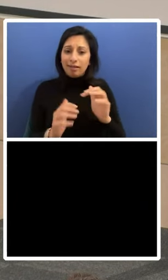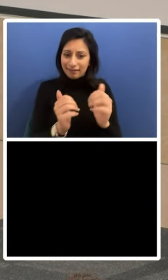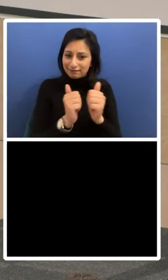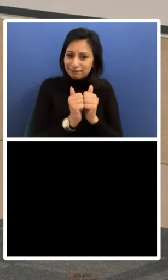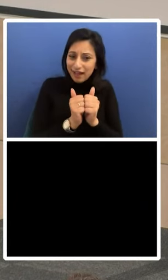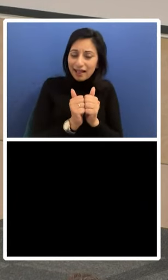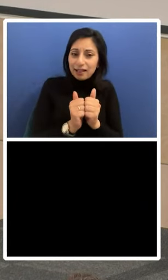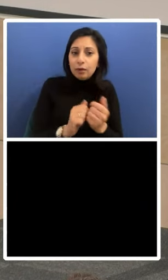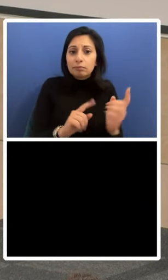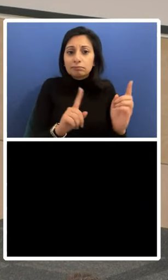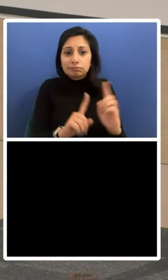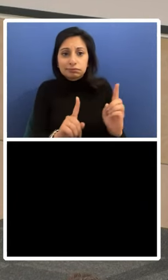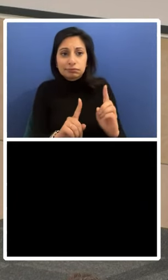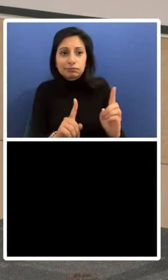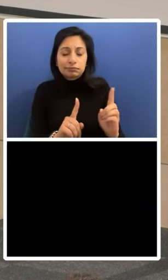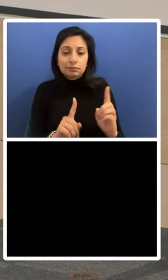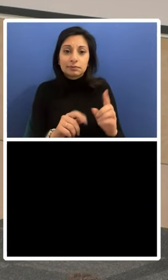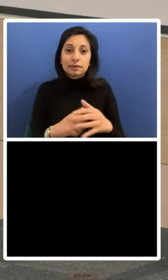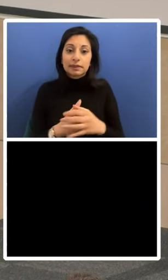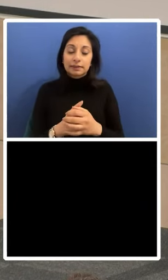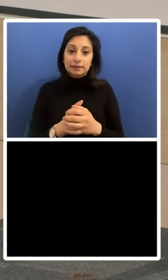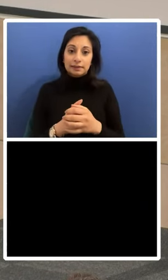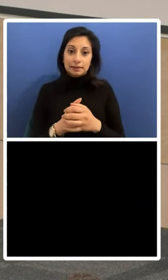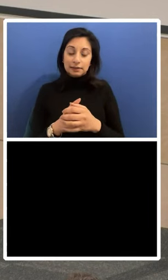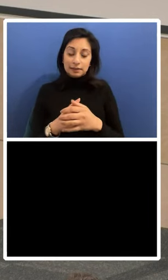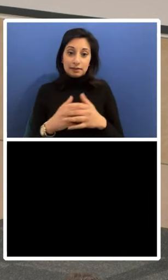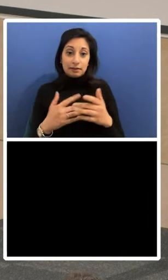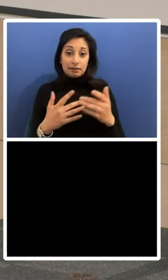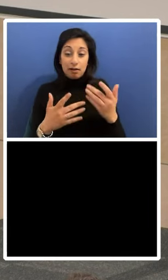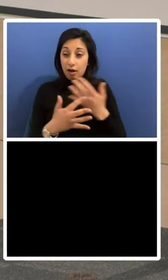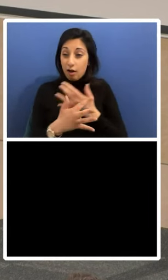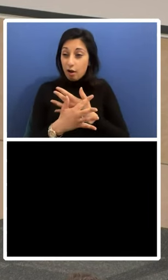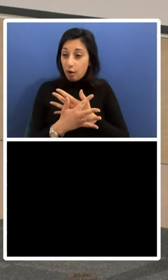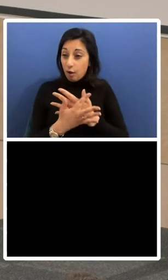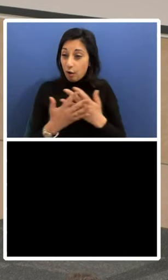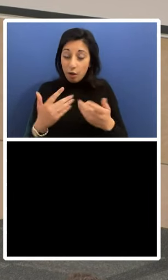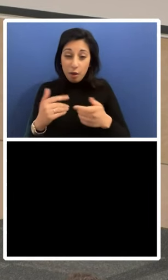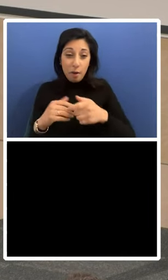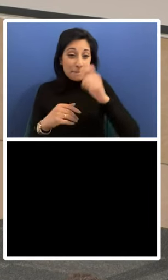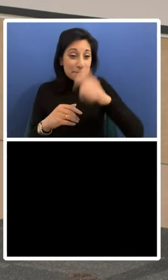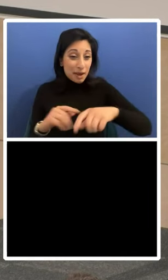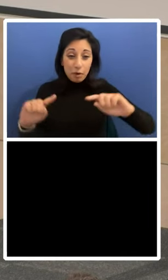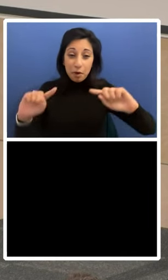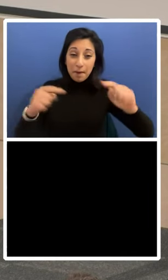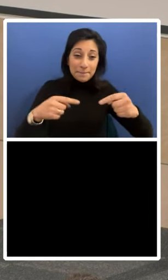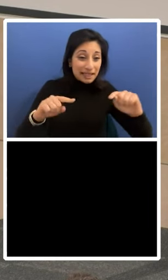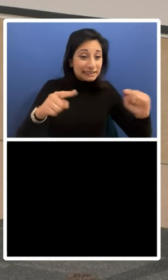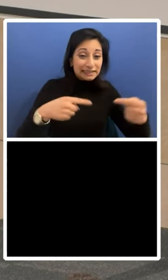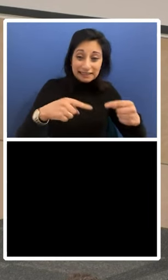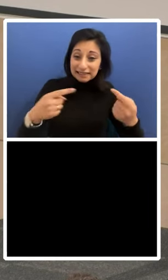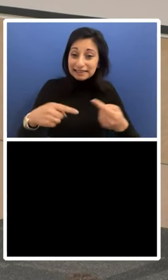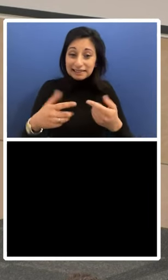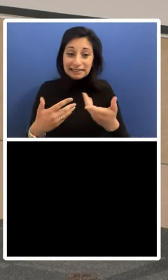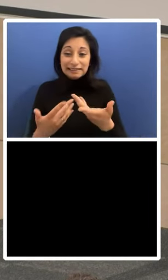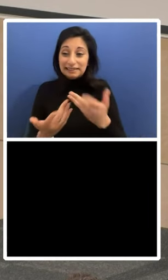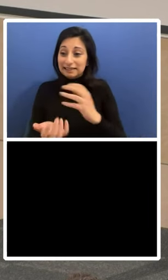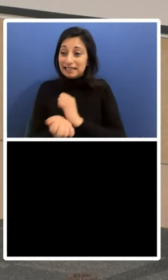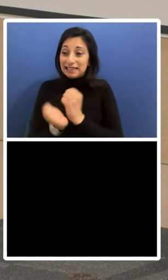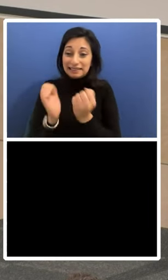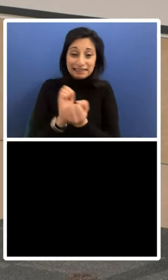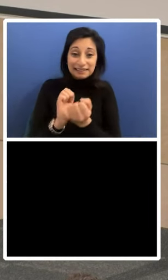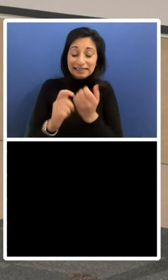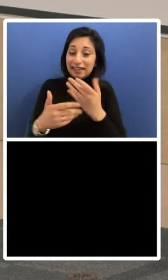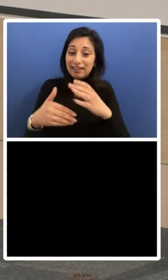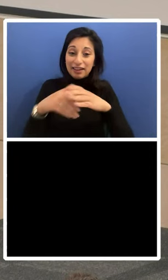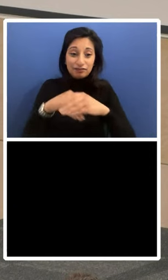about how I was competitive. You know, this is full of LSE students. There's going to be a lot of competitive people here that want to do well in their exams, or want to destroy their friends in their exams. And this is what you have to do, you know,